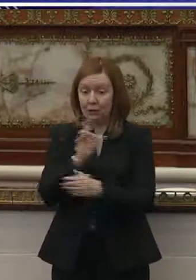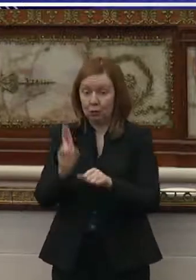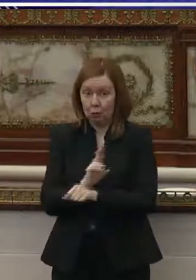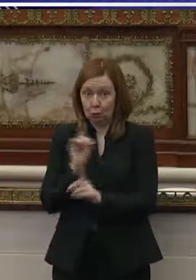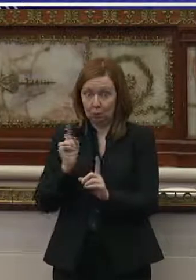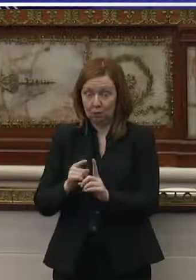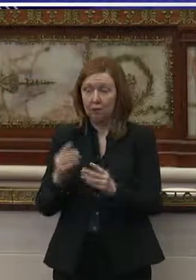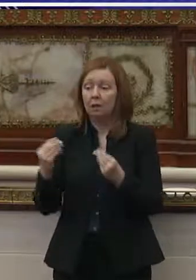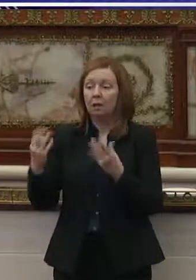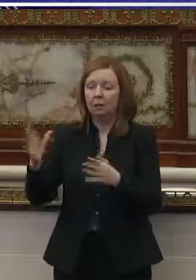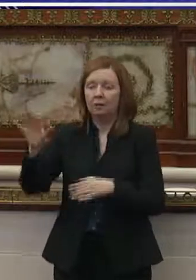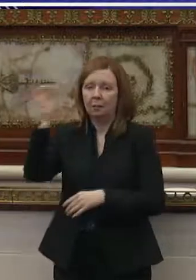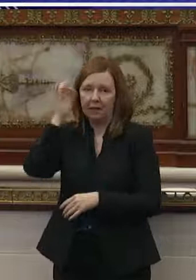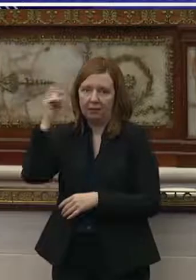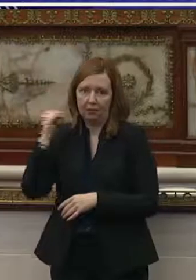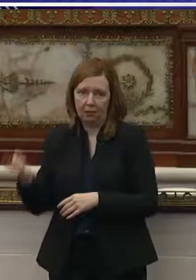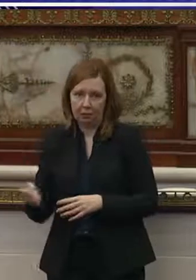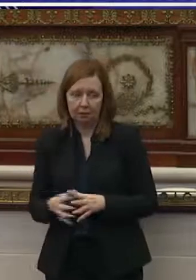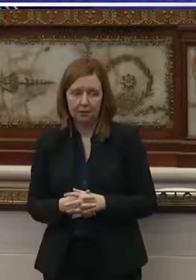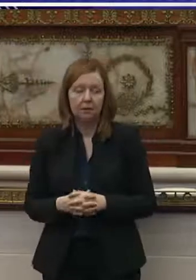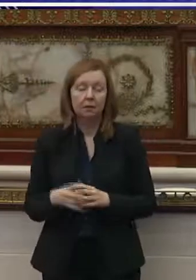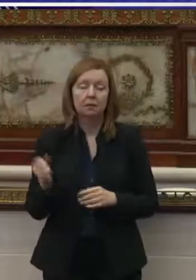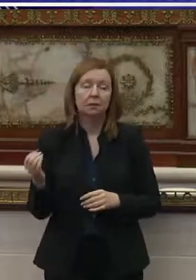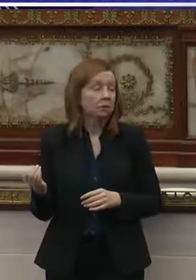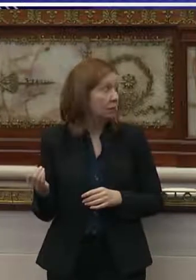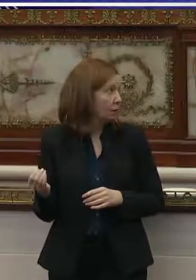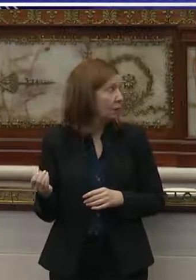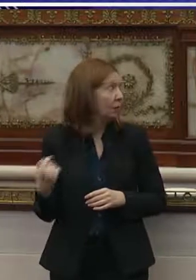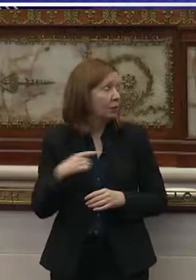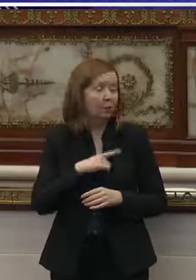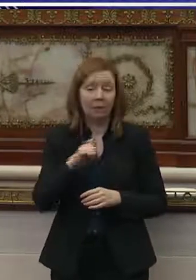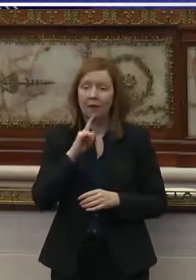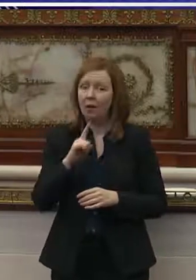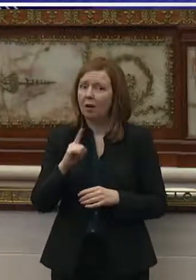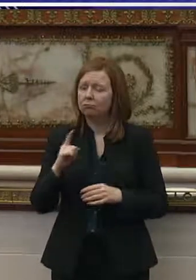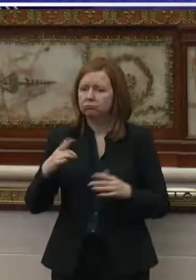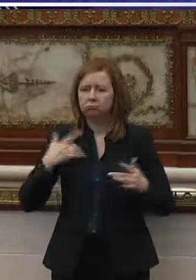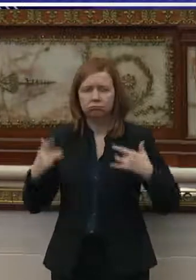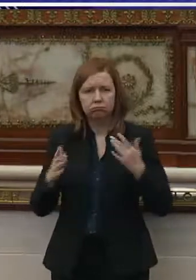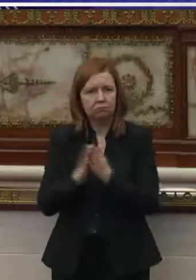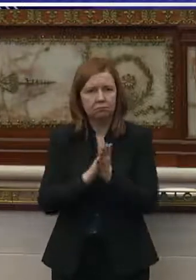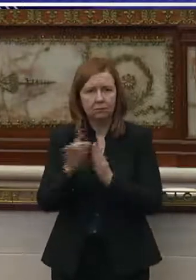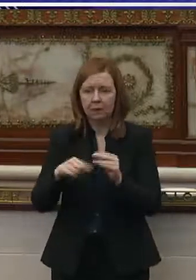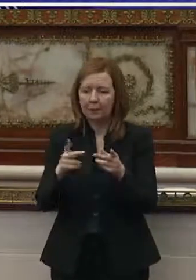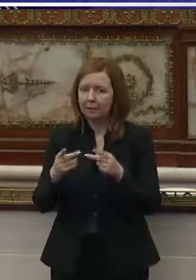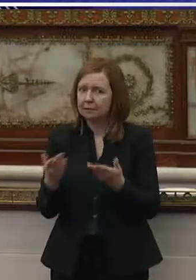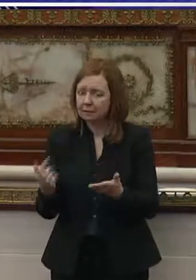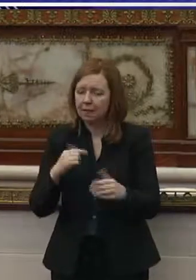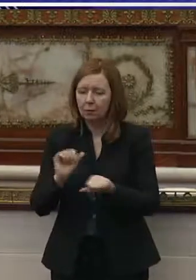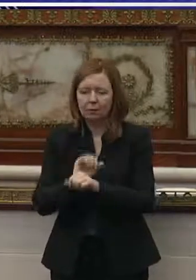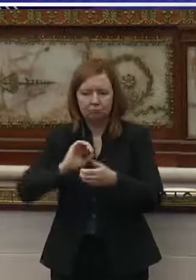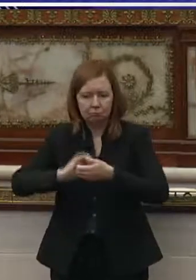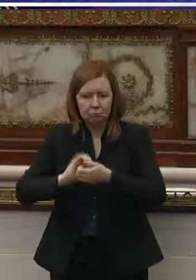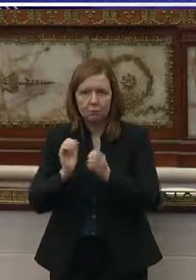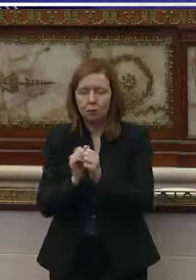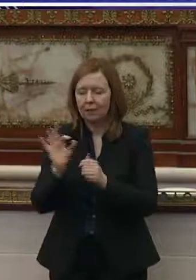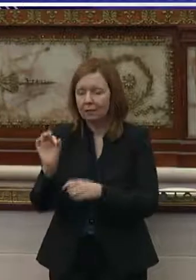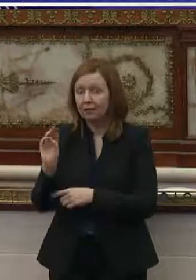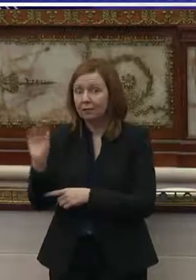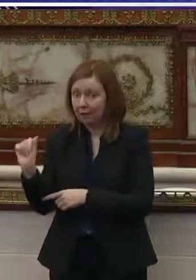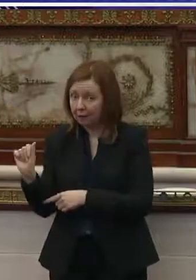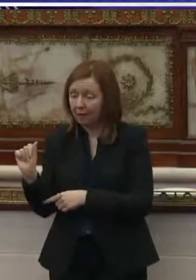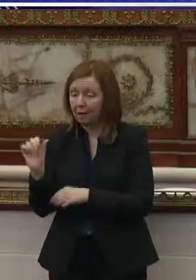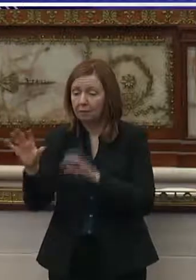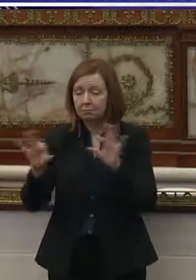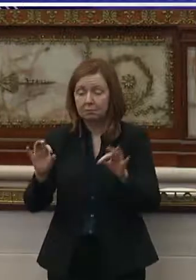used is provided by the federal government. So we are very enthusiastic about this site. We work with the FEMA on